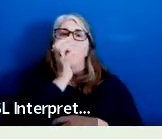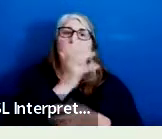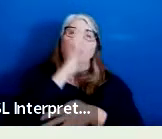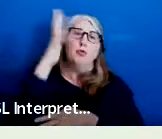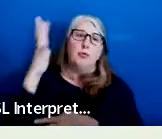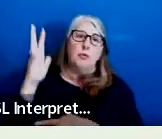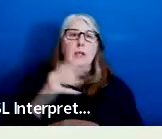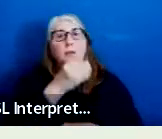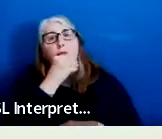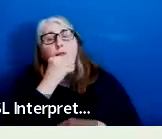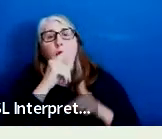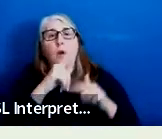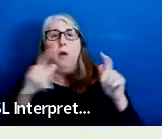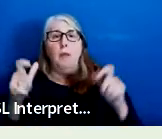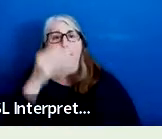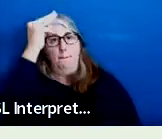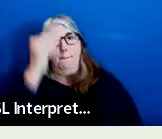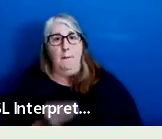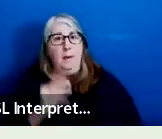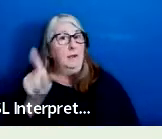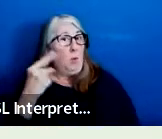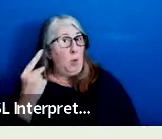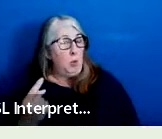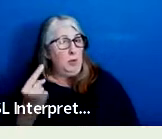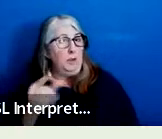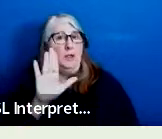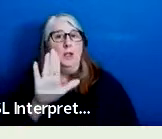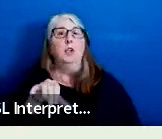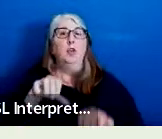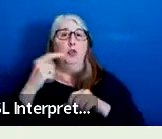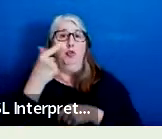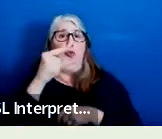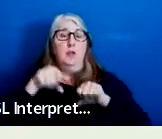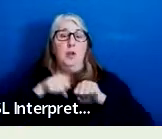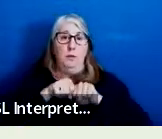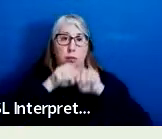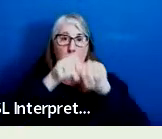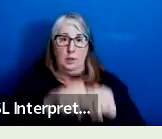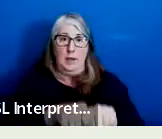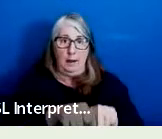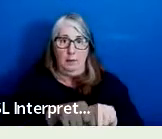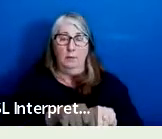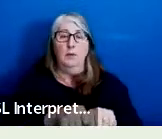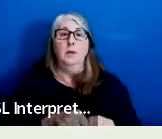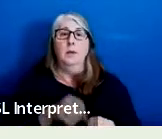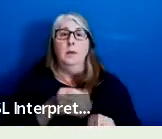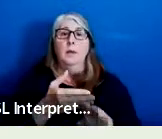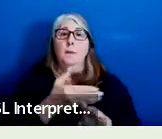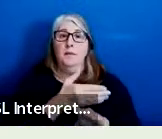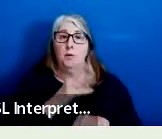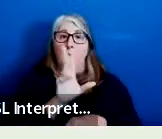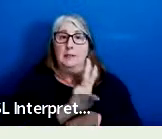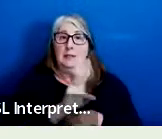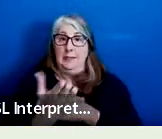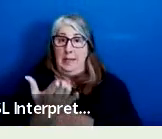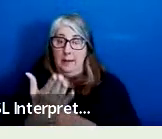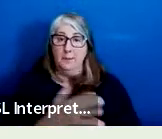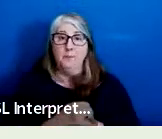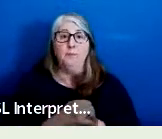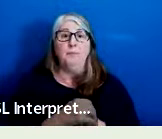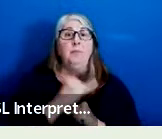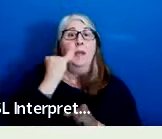Mondays only. Place the wheeled compost cart at the curb by 6 a.m. And if by chance you should have a